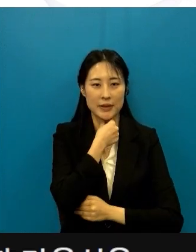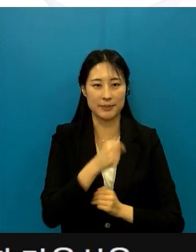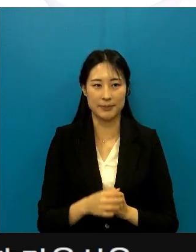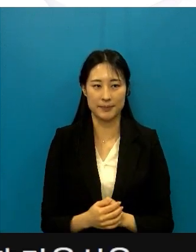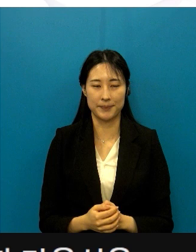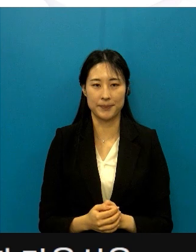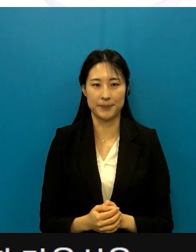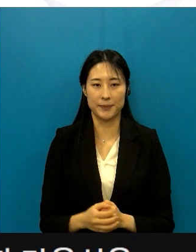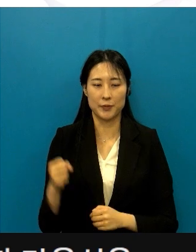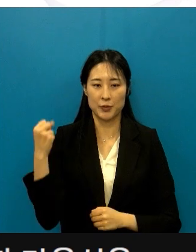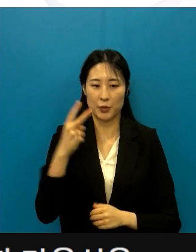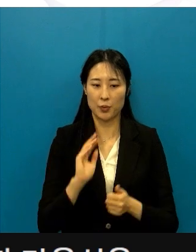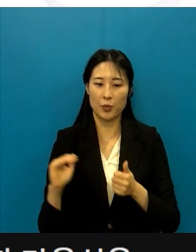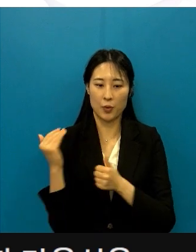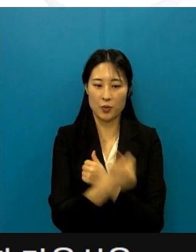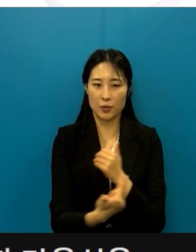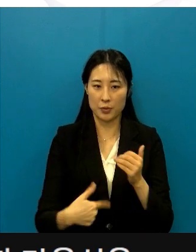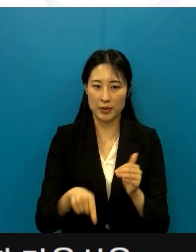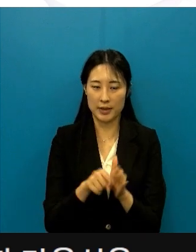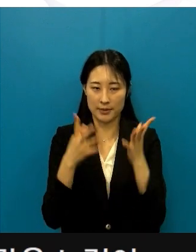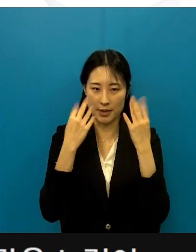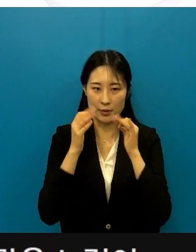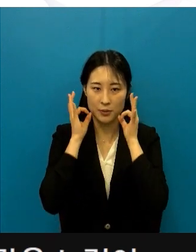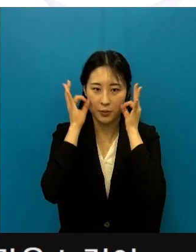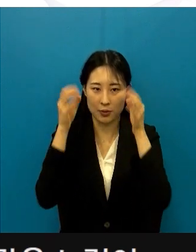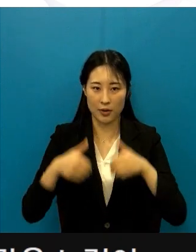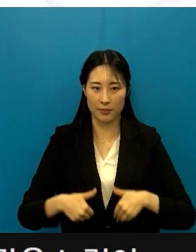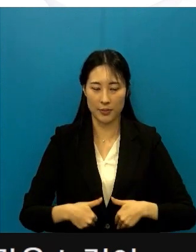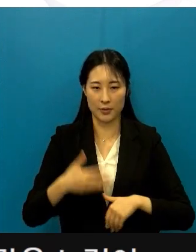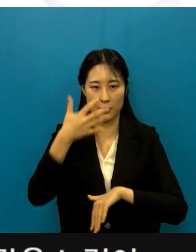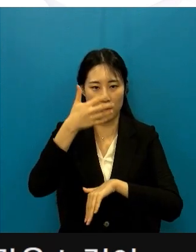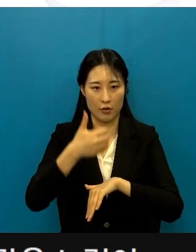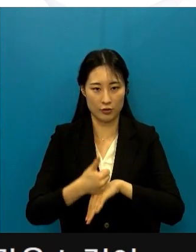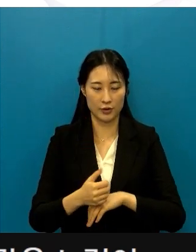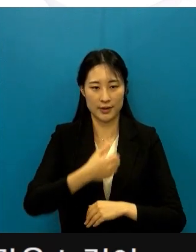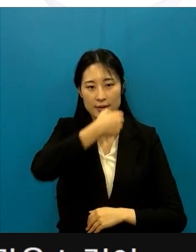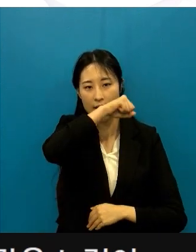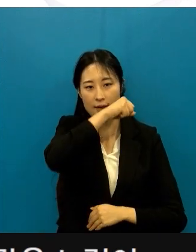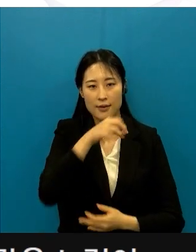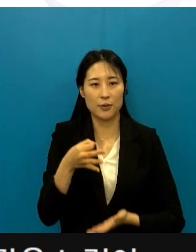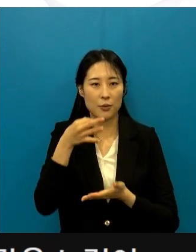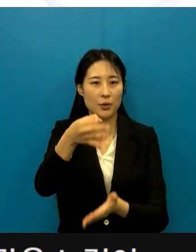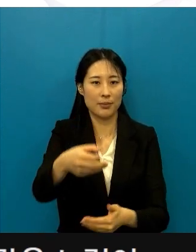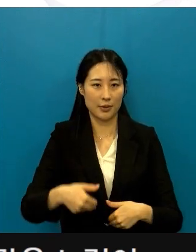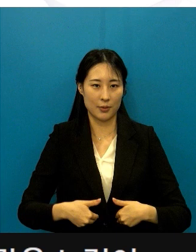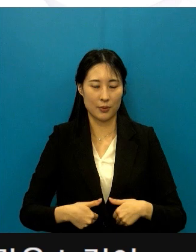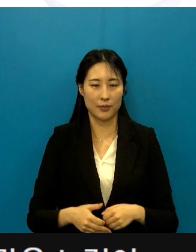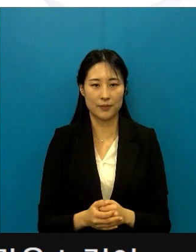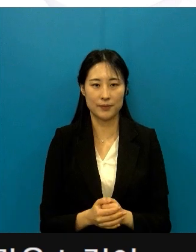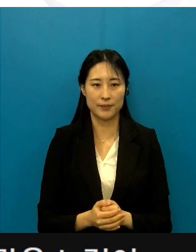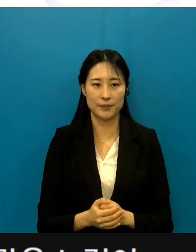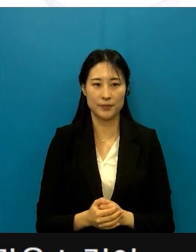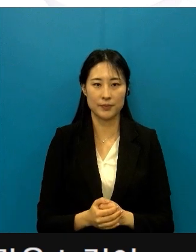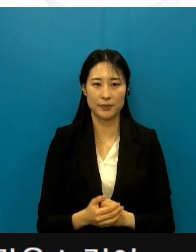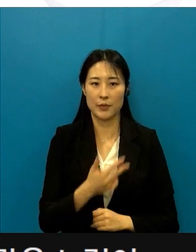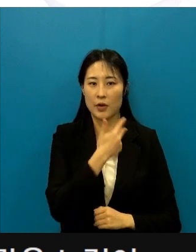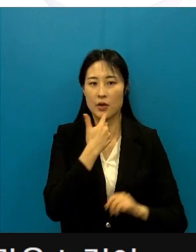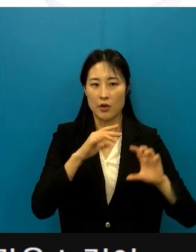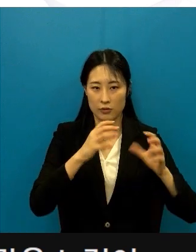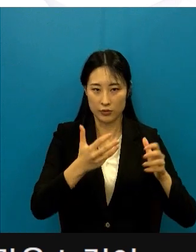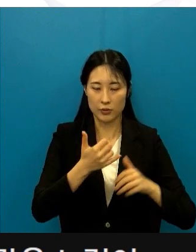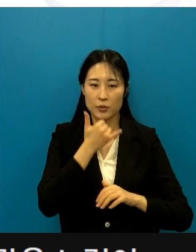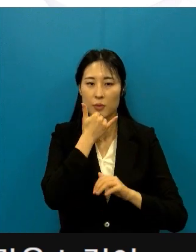is a lack of funding. In both countries under consideration here, the governments do not